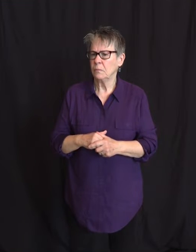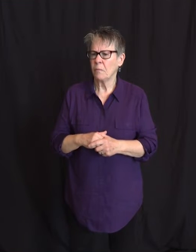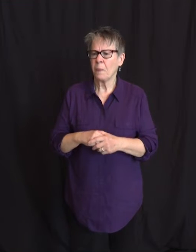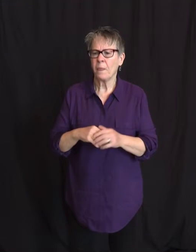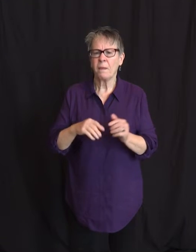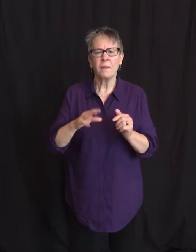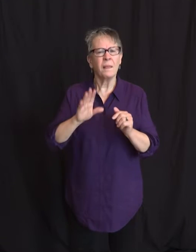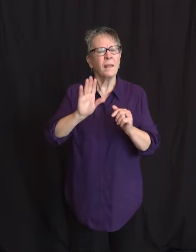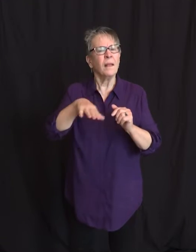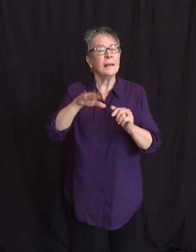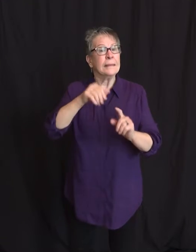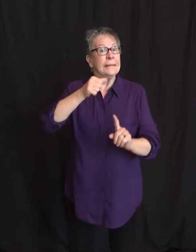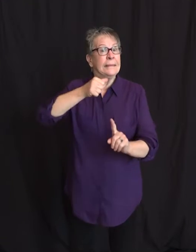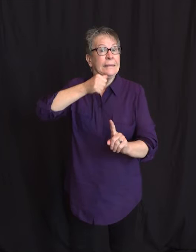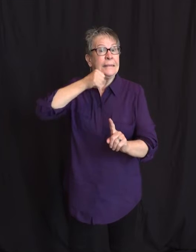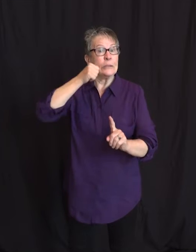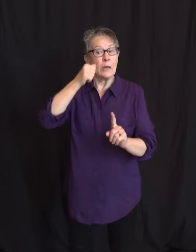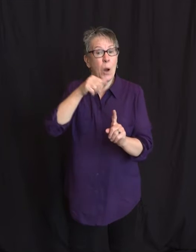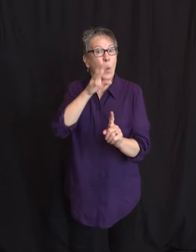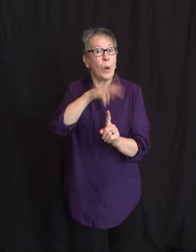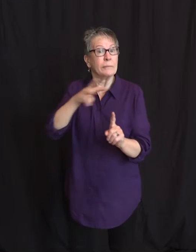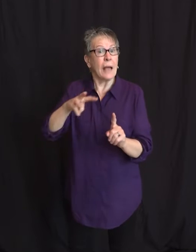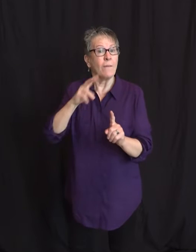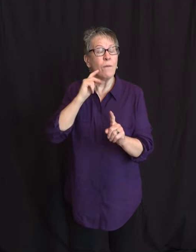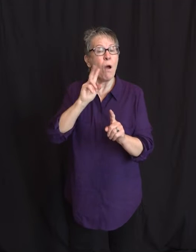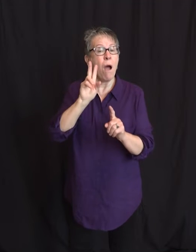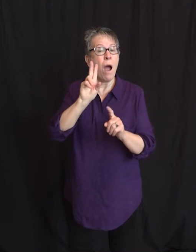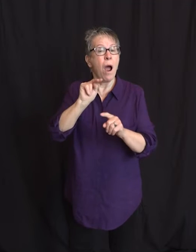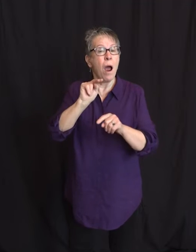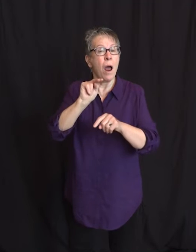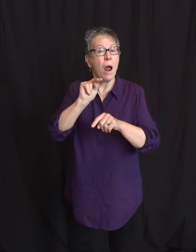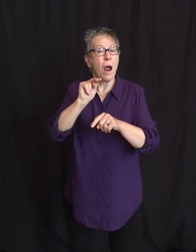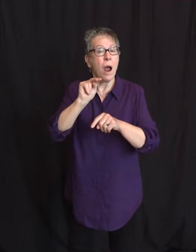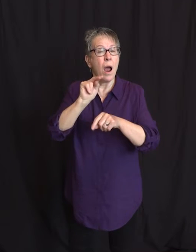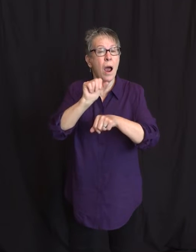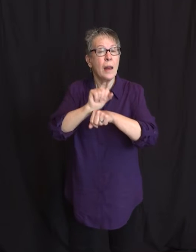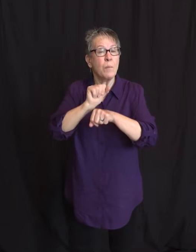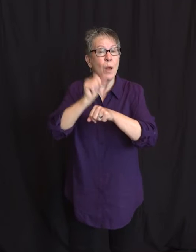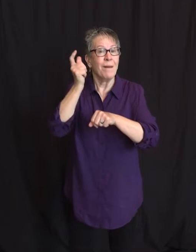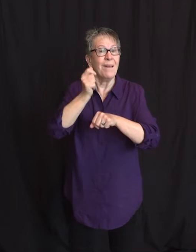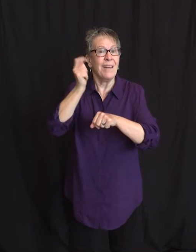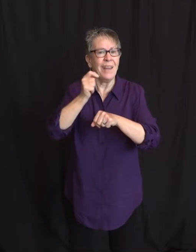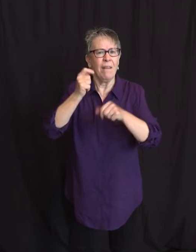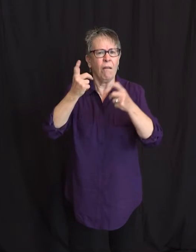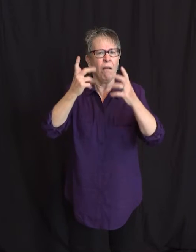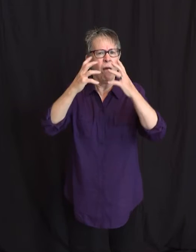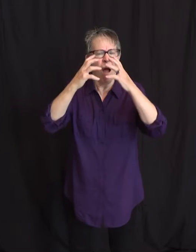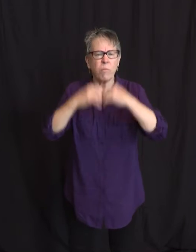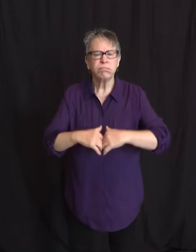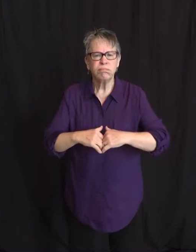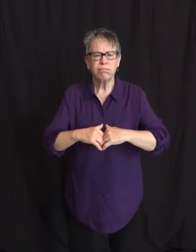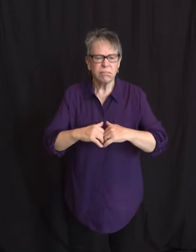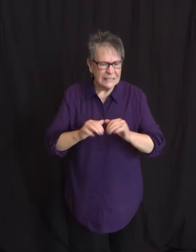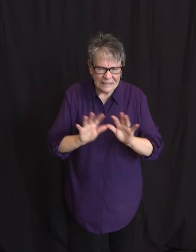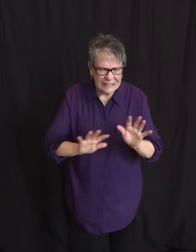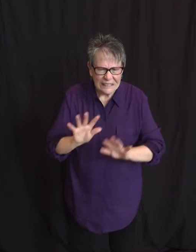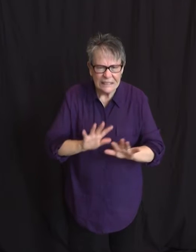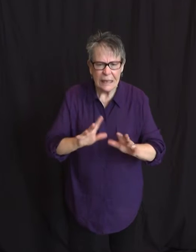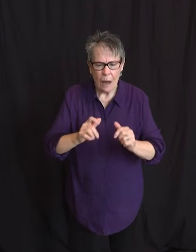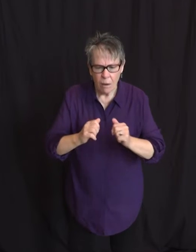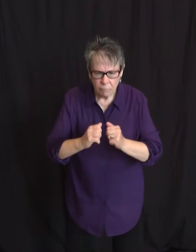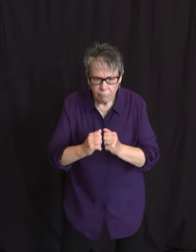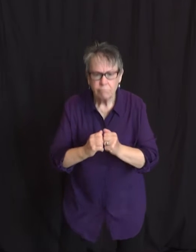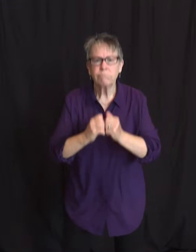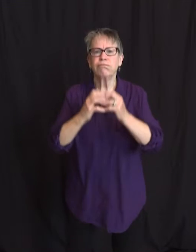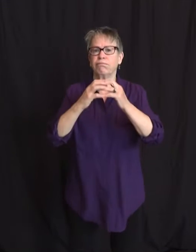can you address what the problem was and if anything's being done to prevent that outage from happening again? I realize